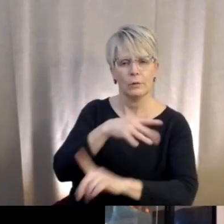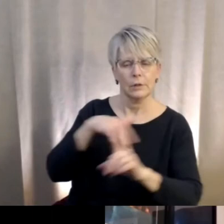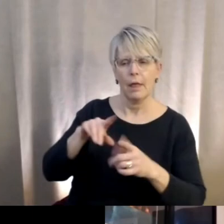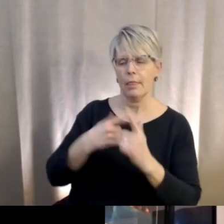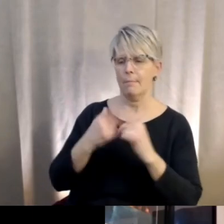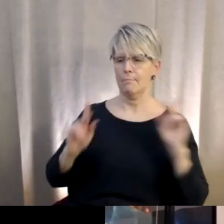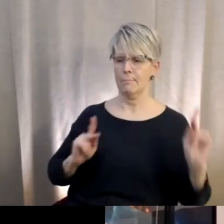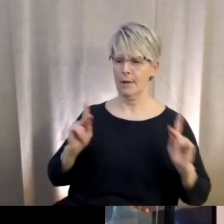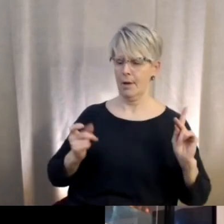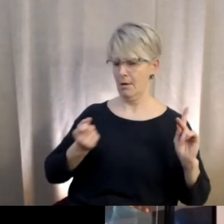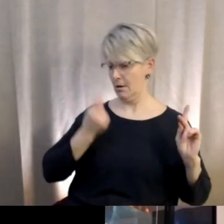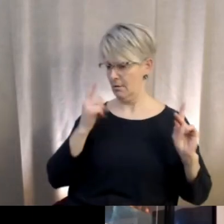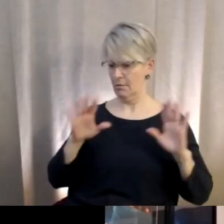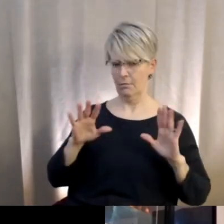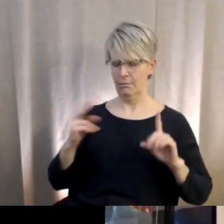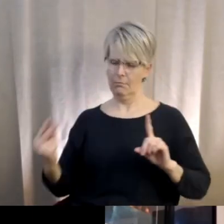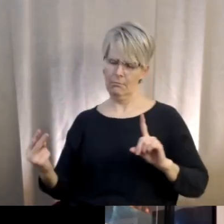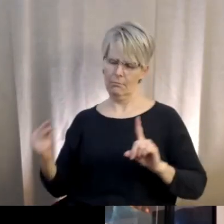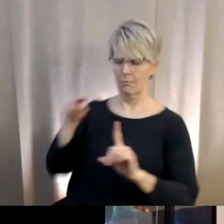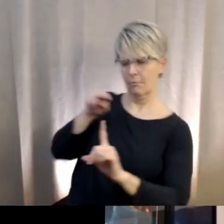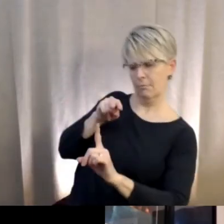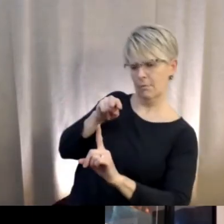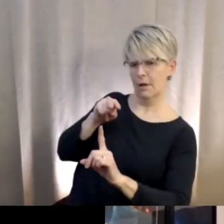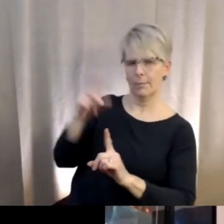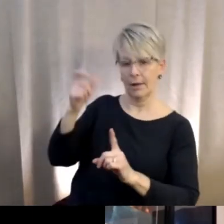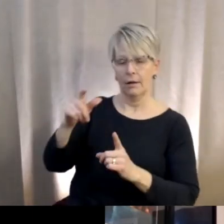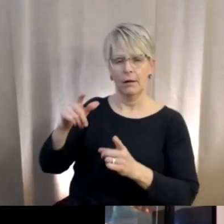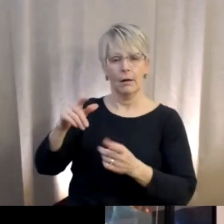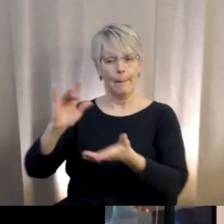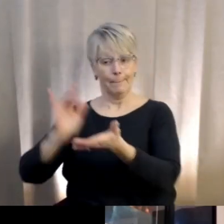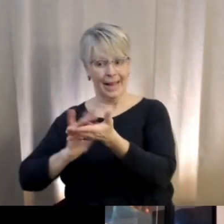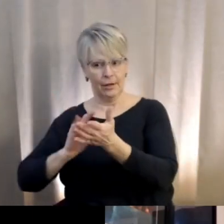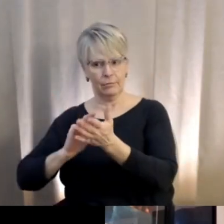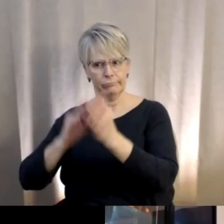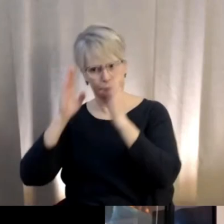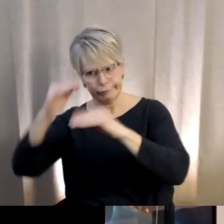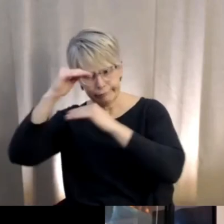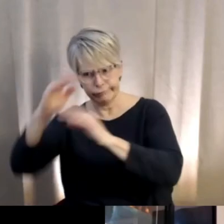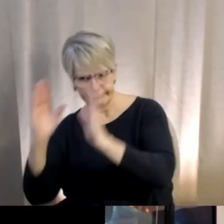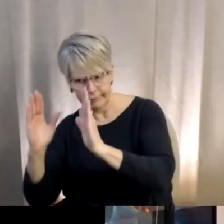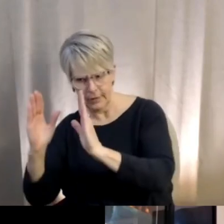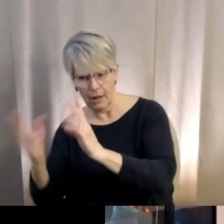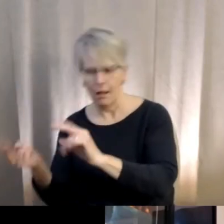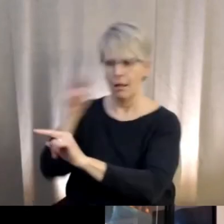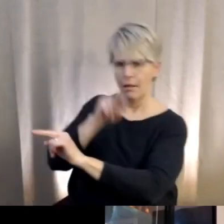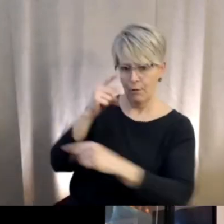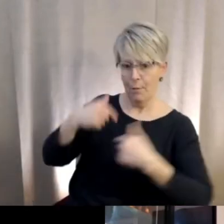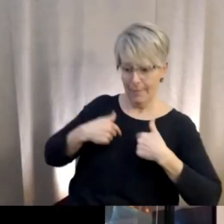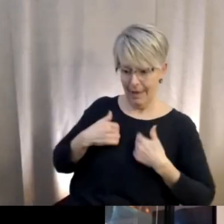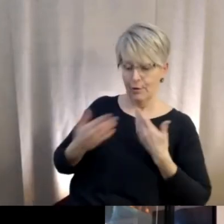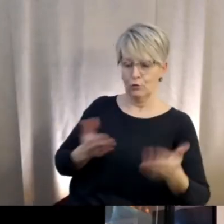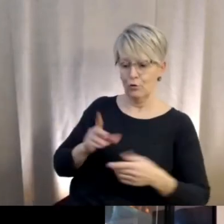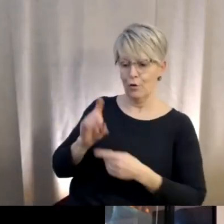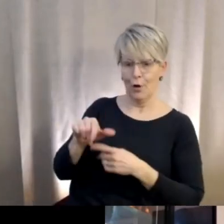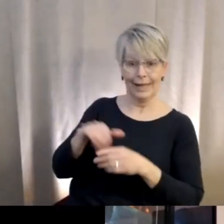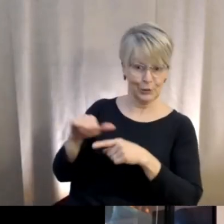understand disability from a different lens than the medicalized lens. And so, you know, myself, you know, I have a service dog in